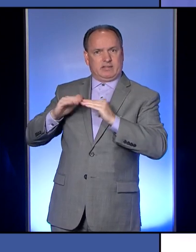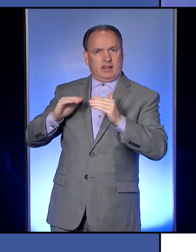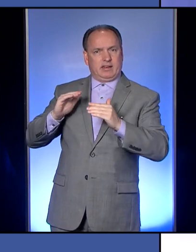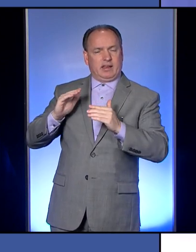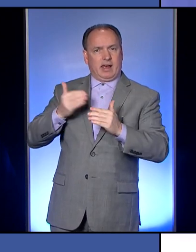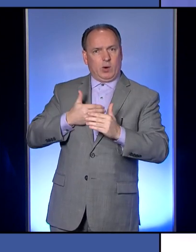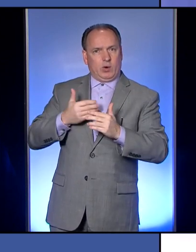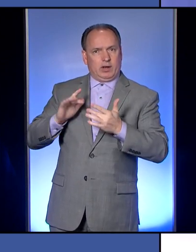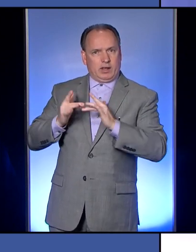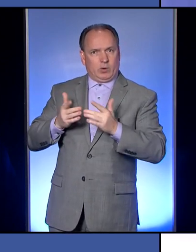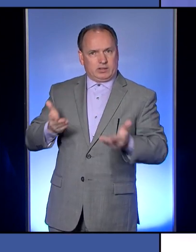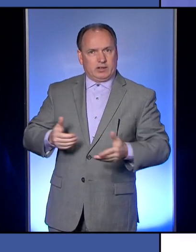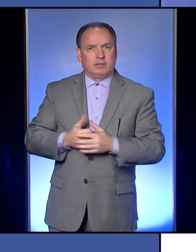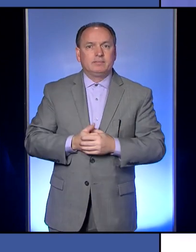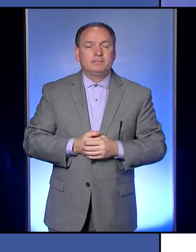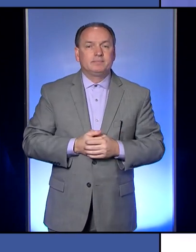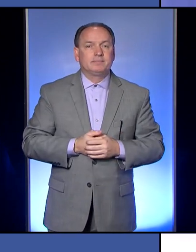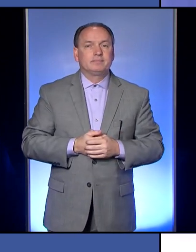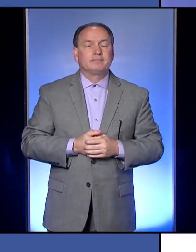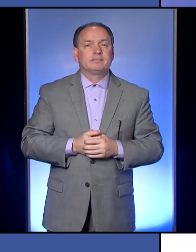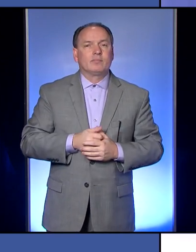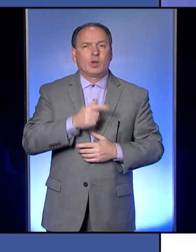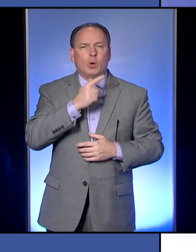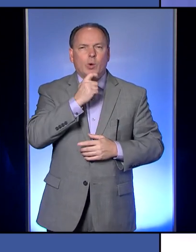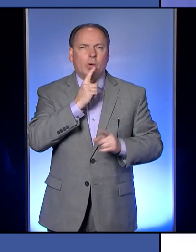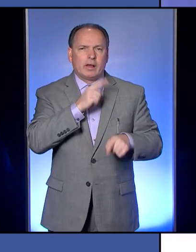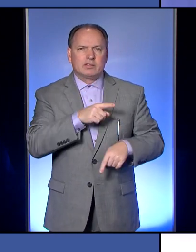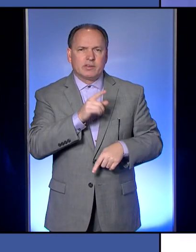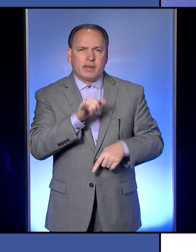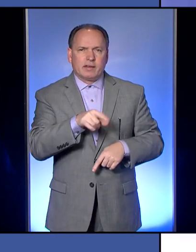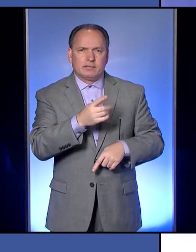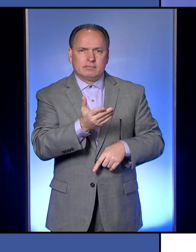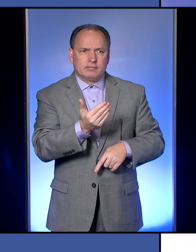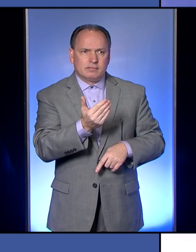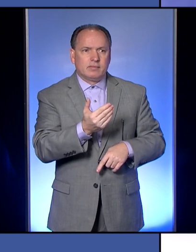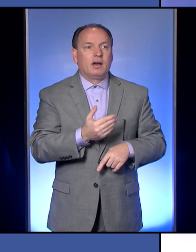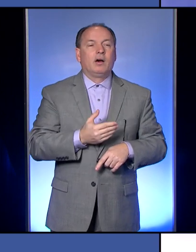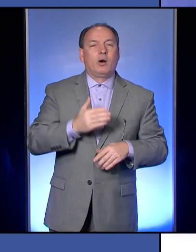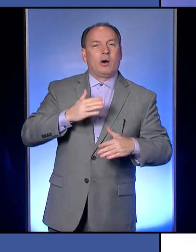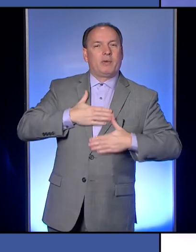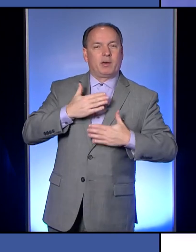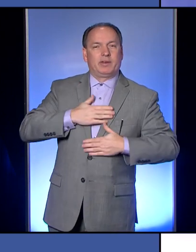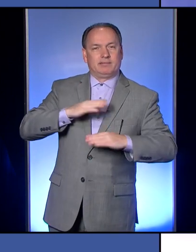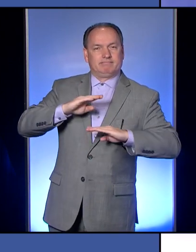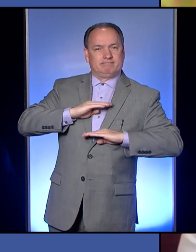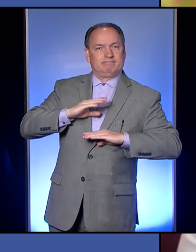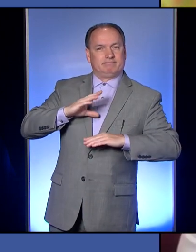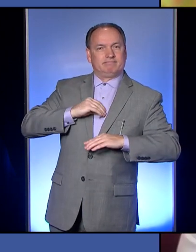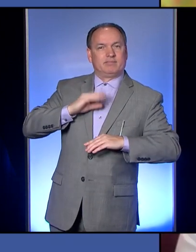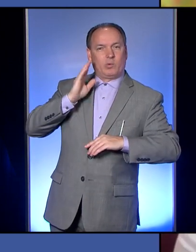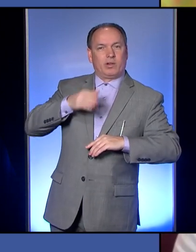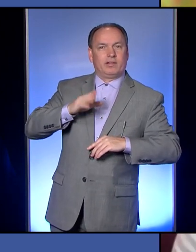Who would like to speak to that? That's with us today. I'm happy to. Thank you, Emily.